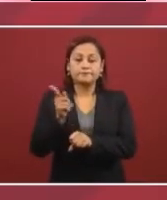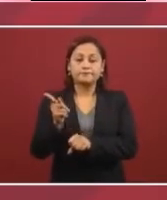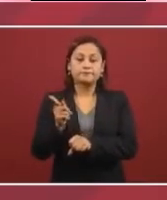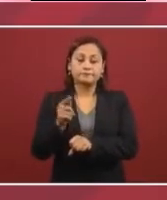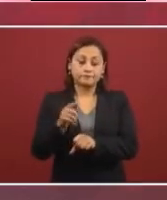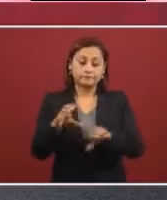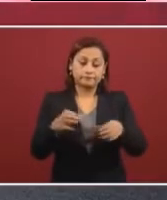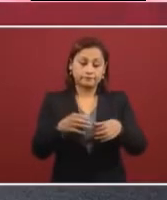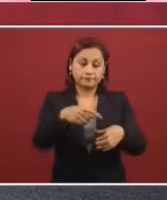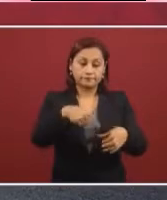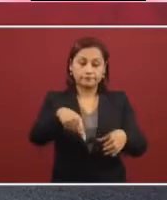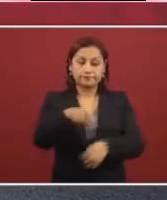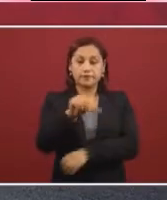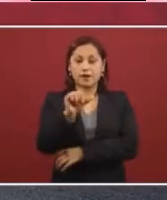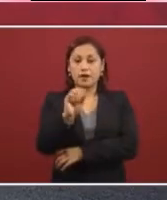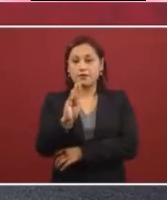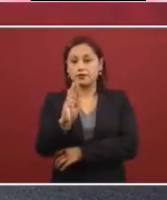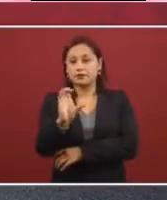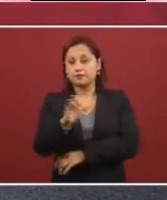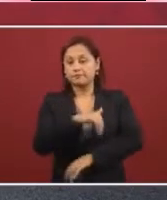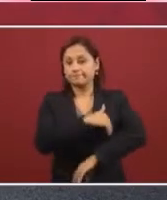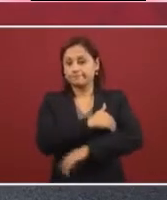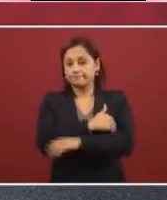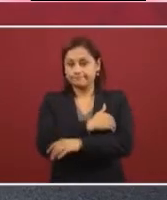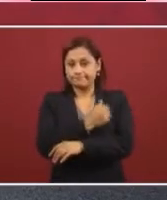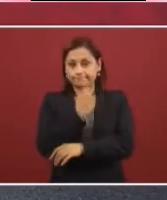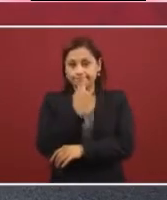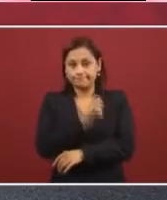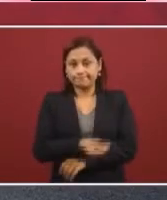So they never even looked into what happened with the,